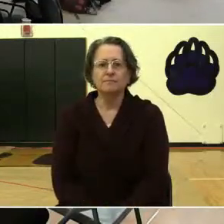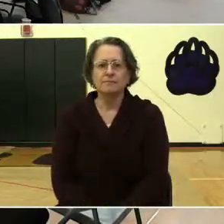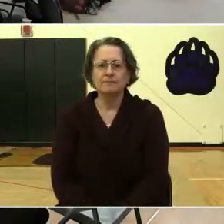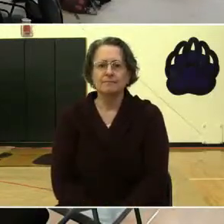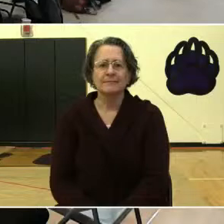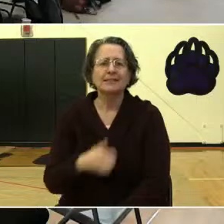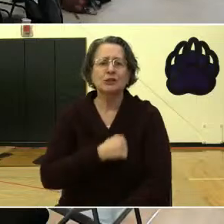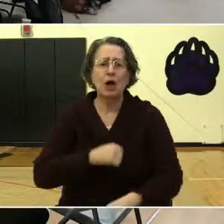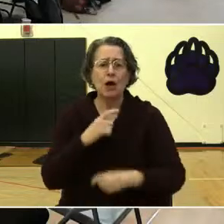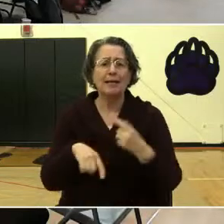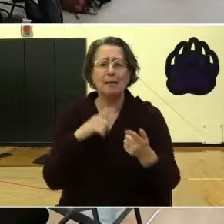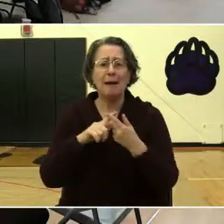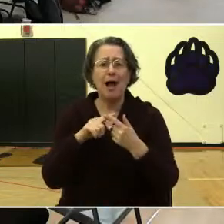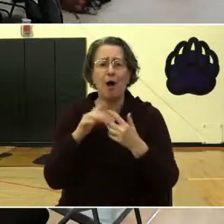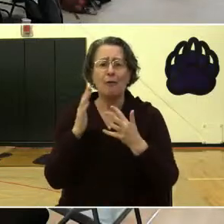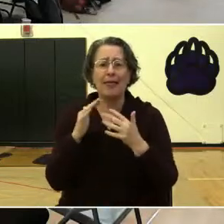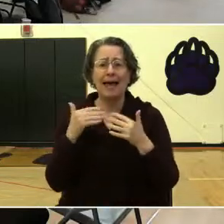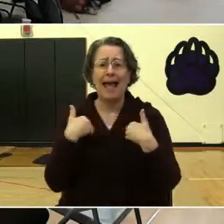like